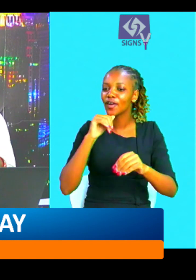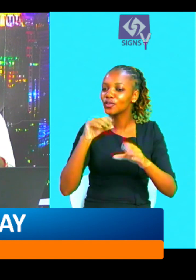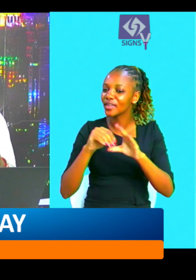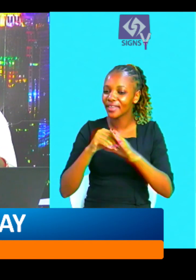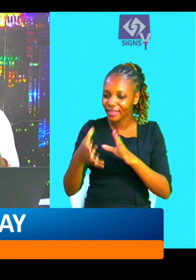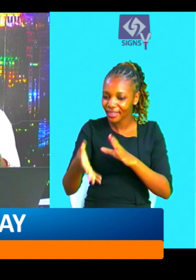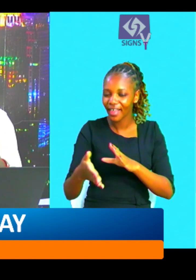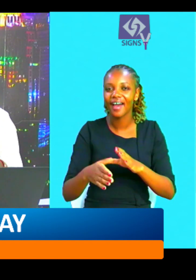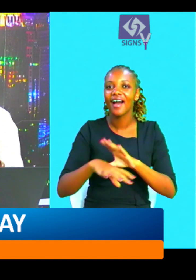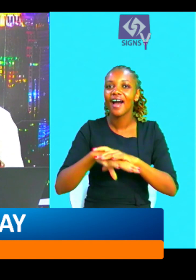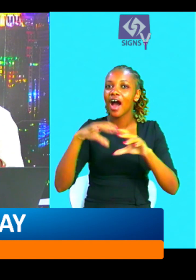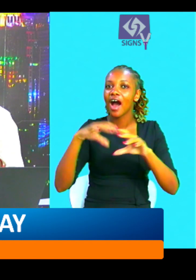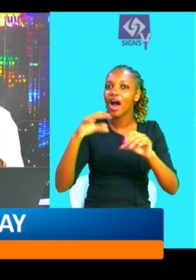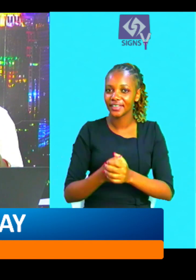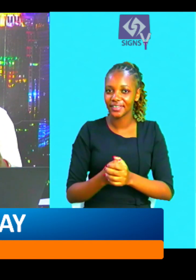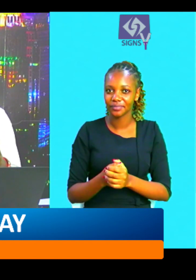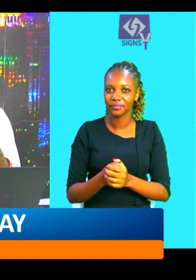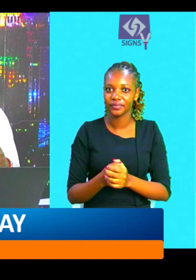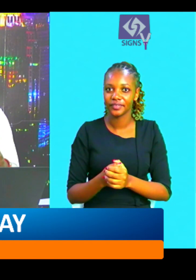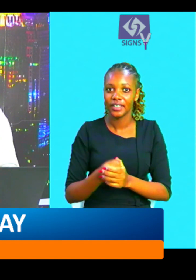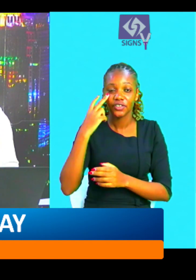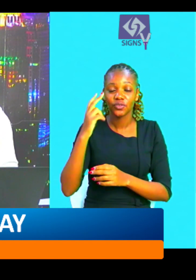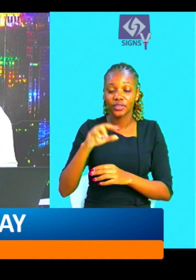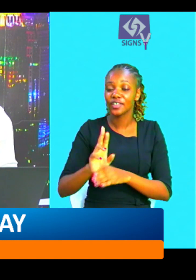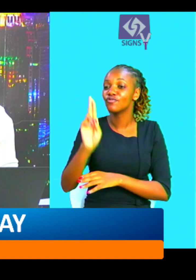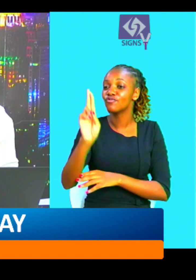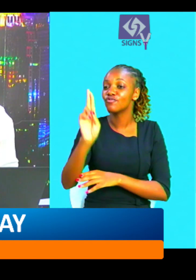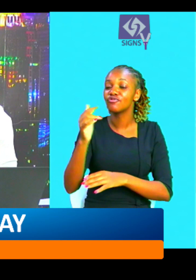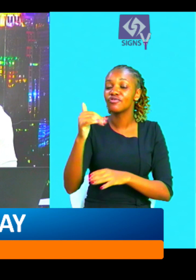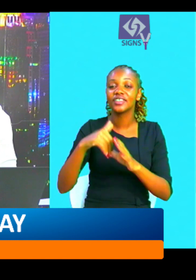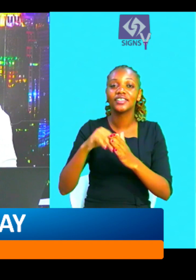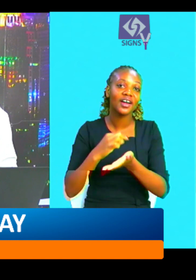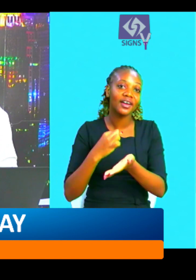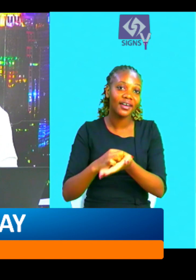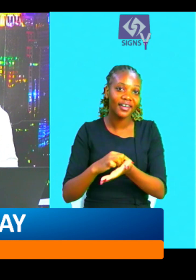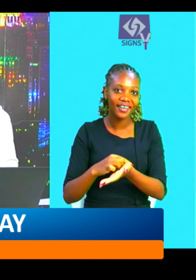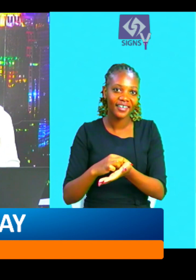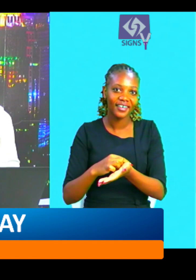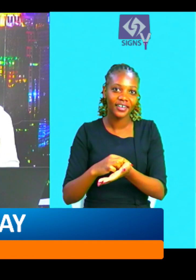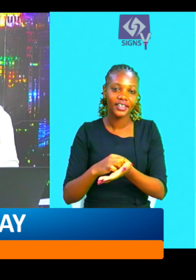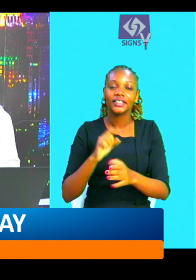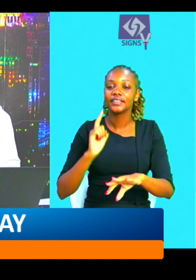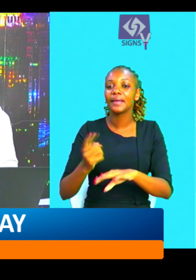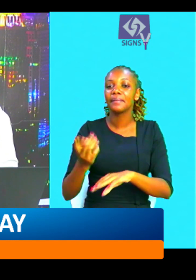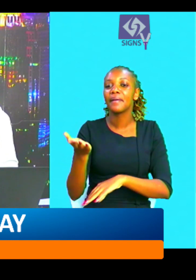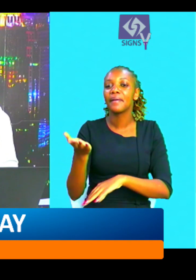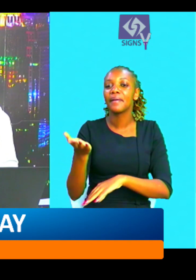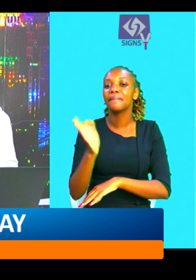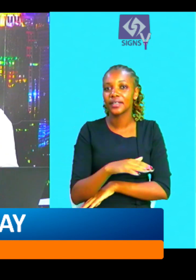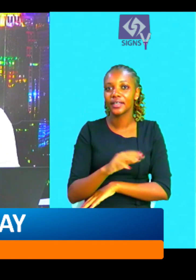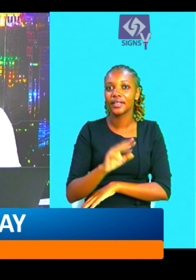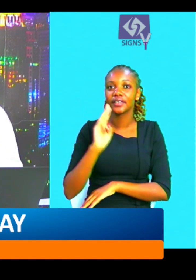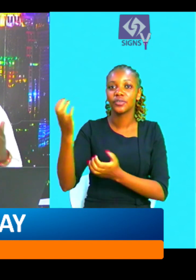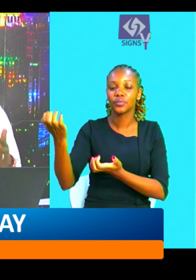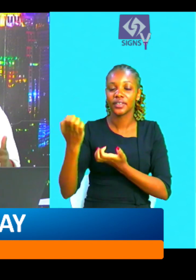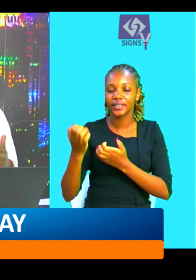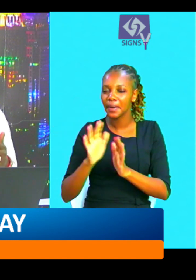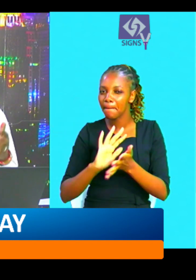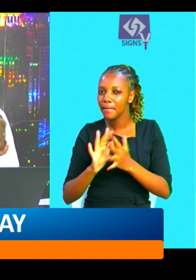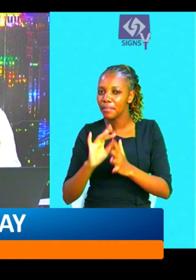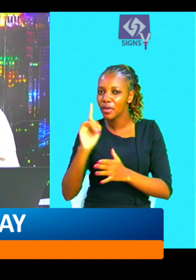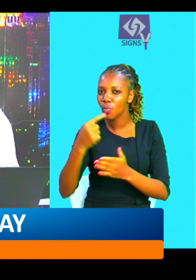chama tu ya kujisaidia, but not an official political party. You see, even when it was registered by one Johnston Muthama. Where is